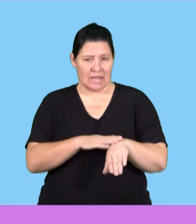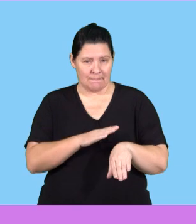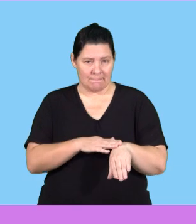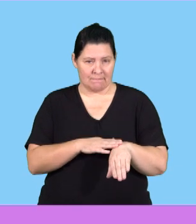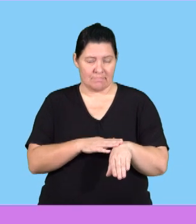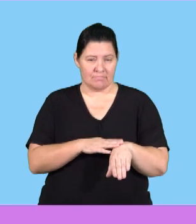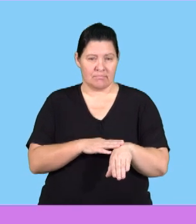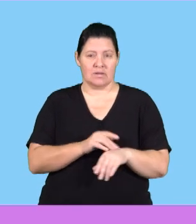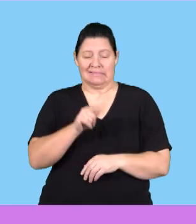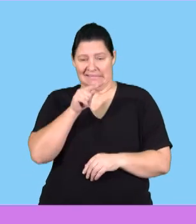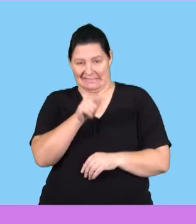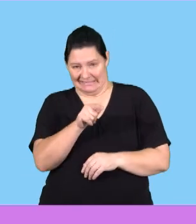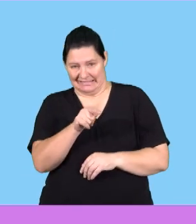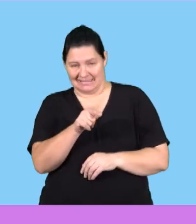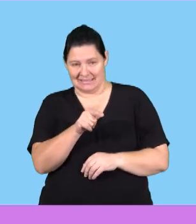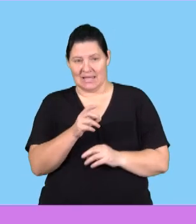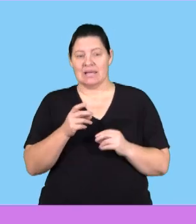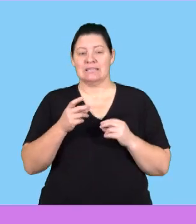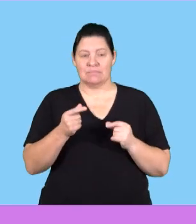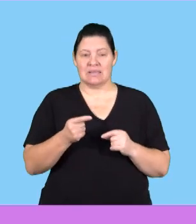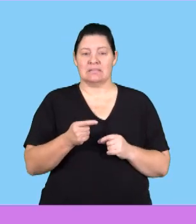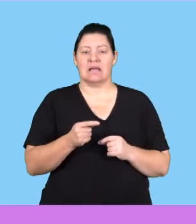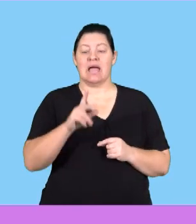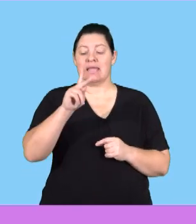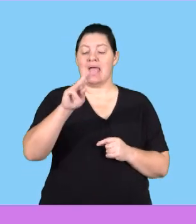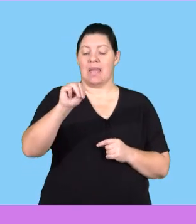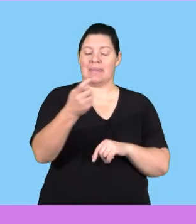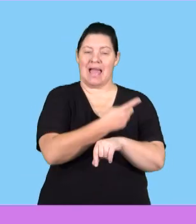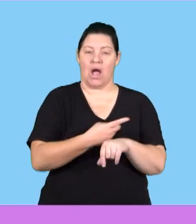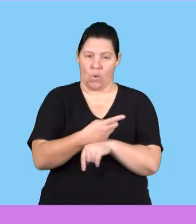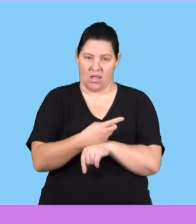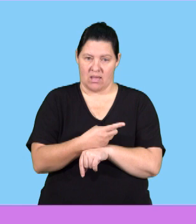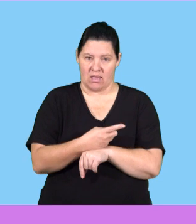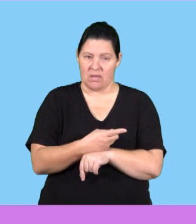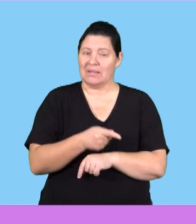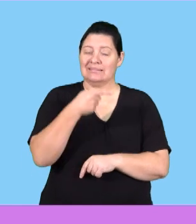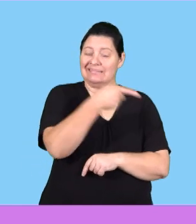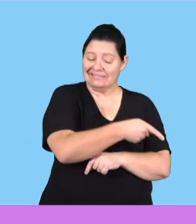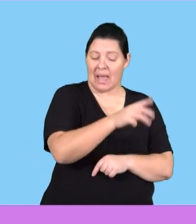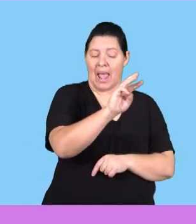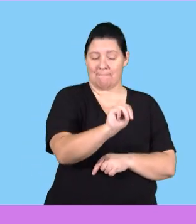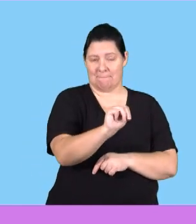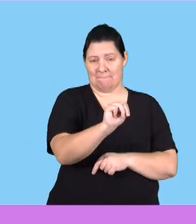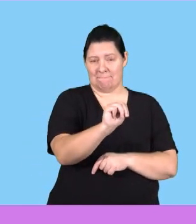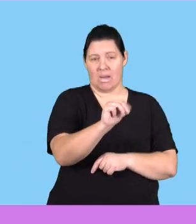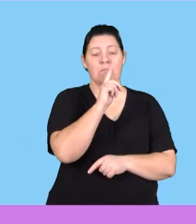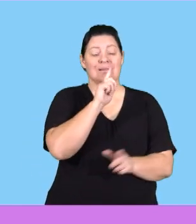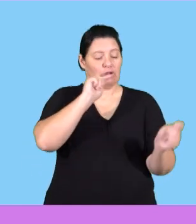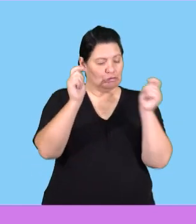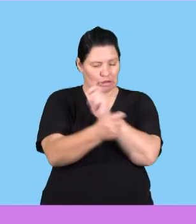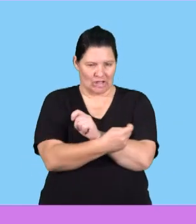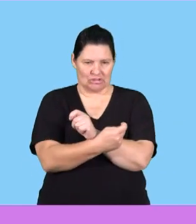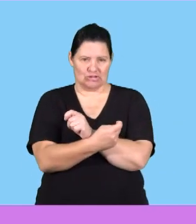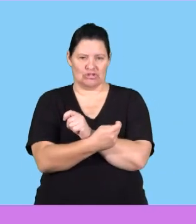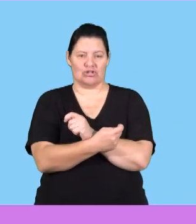time, take note that this one, the speed is in kilometers per hour, the distance is in meters. So to